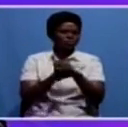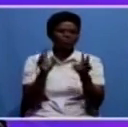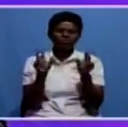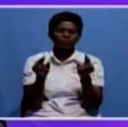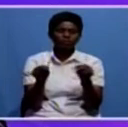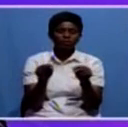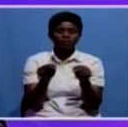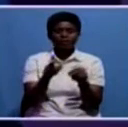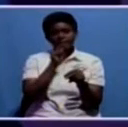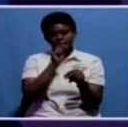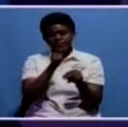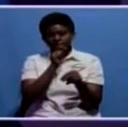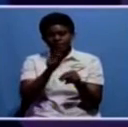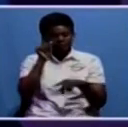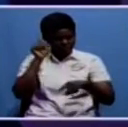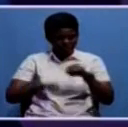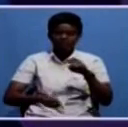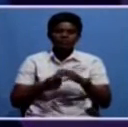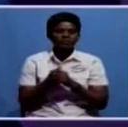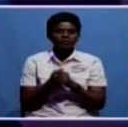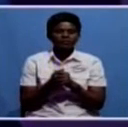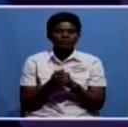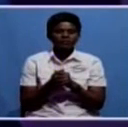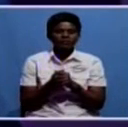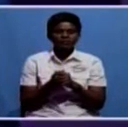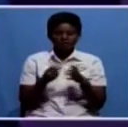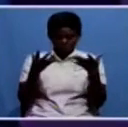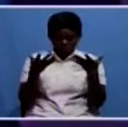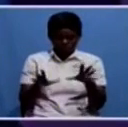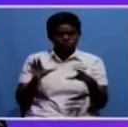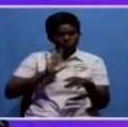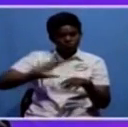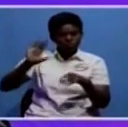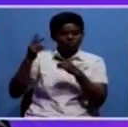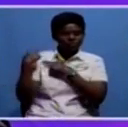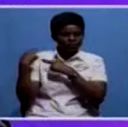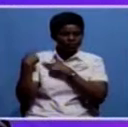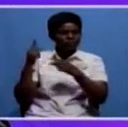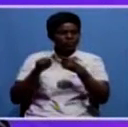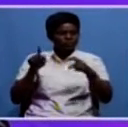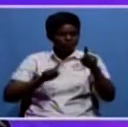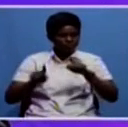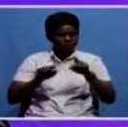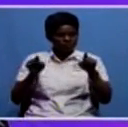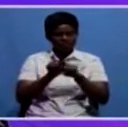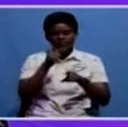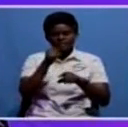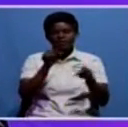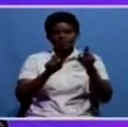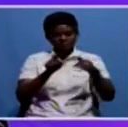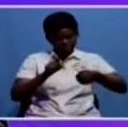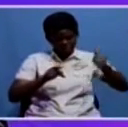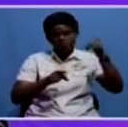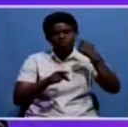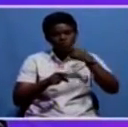media houses will not lose their responsibility to the citizens and say, no, it's the citizens who called.